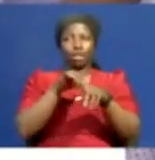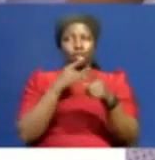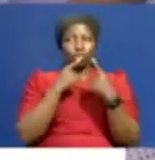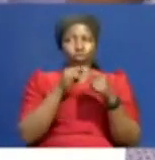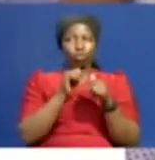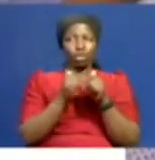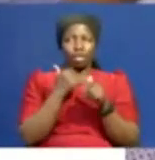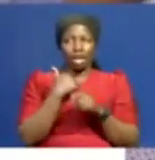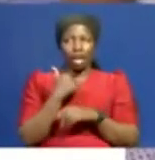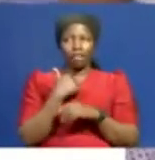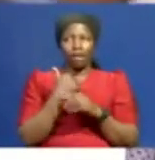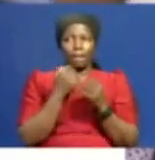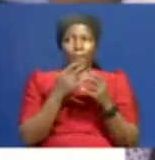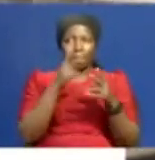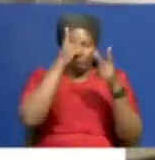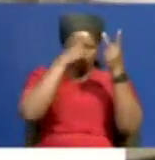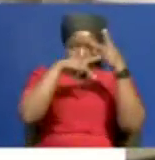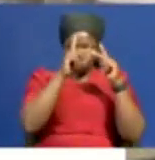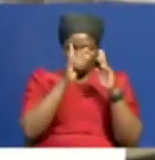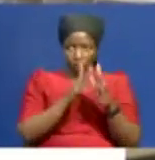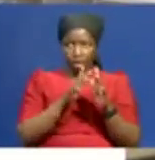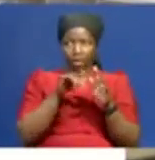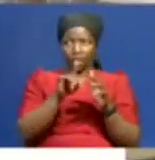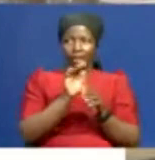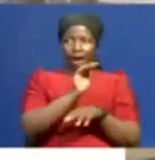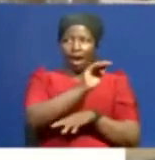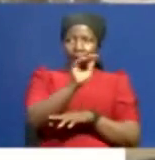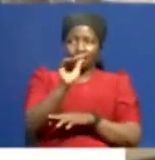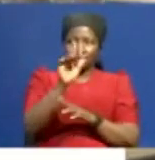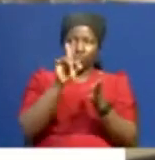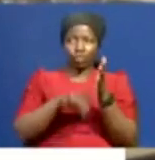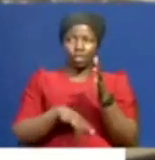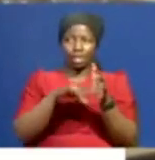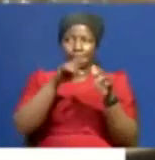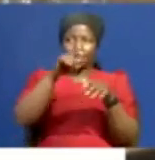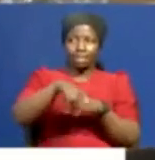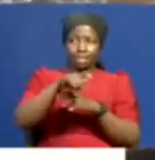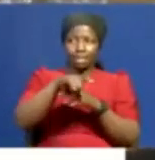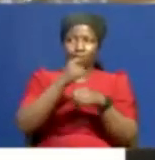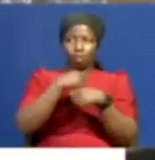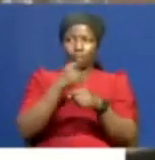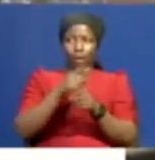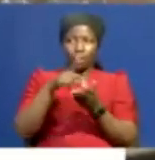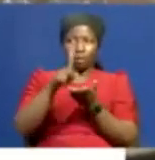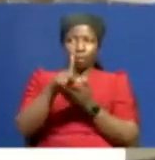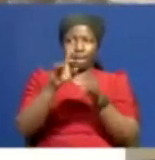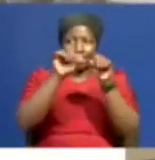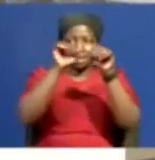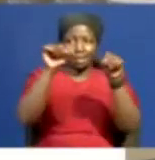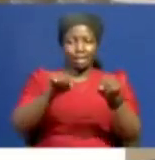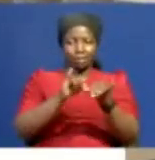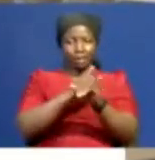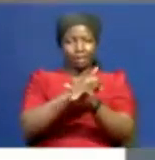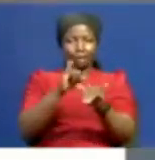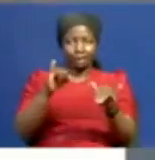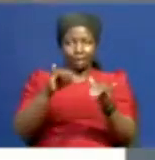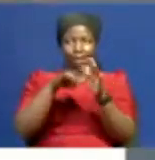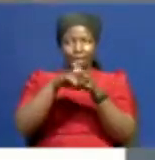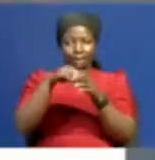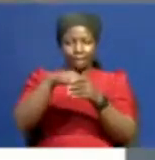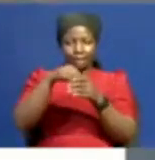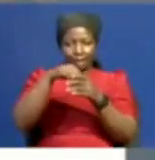1,000 professionals. Gachagua's clarion call was the need to streamline procurement systems within the government.